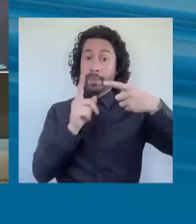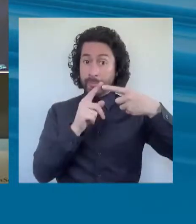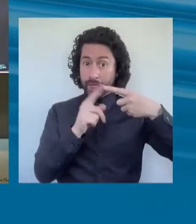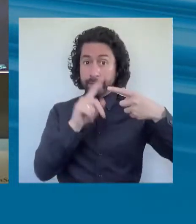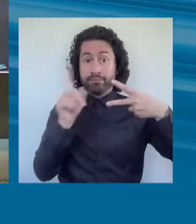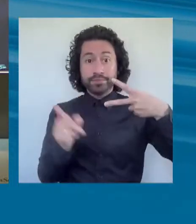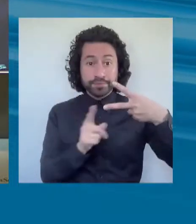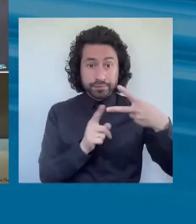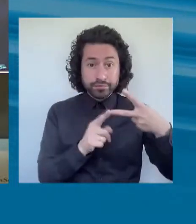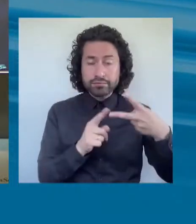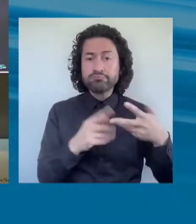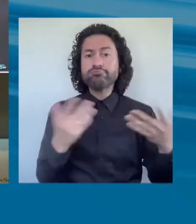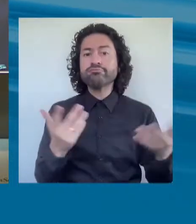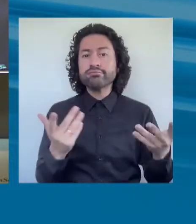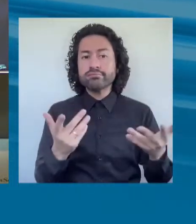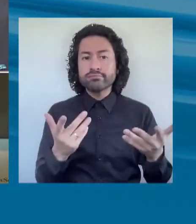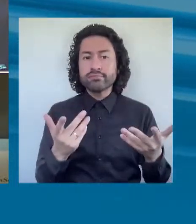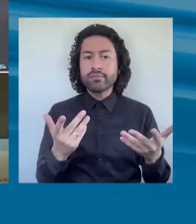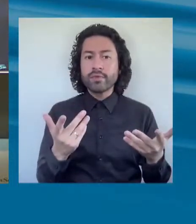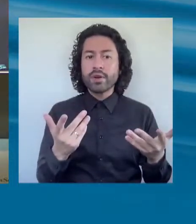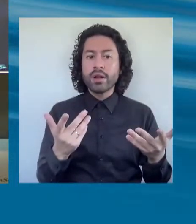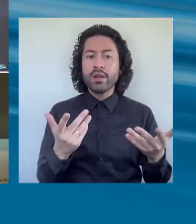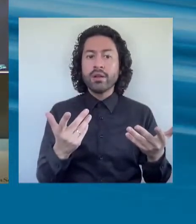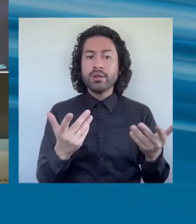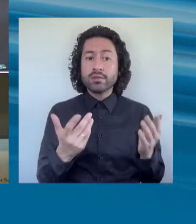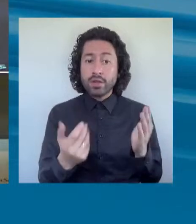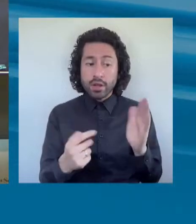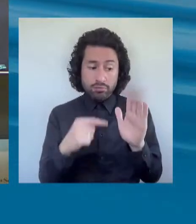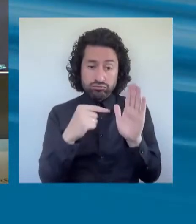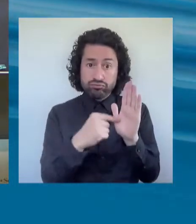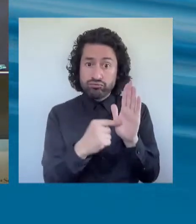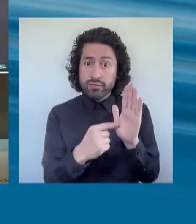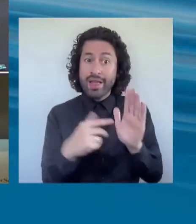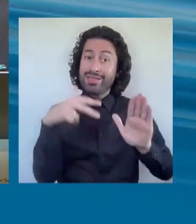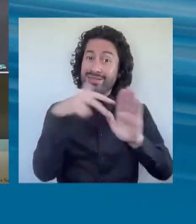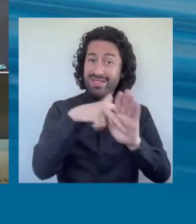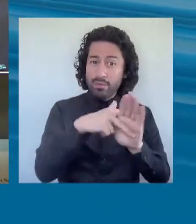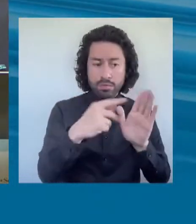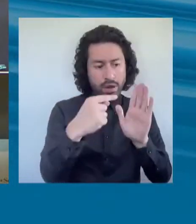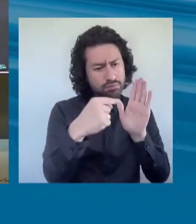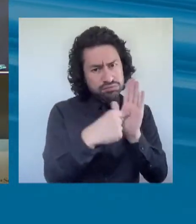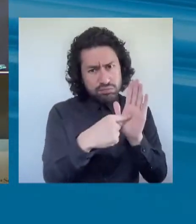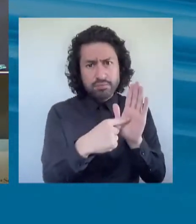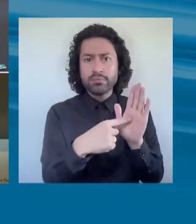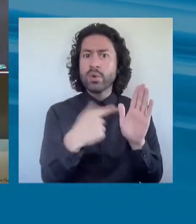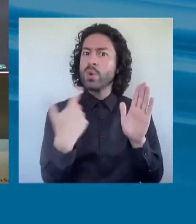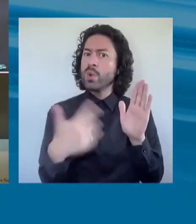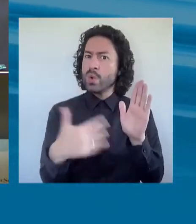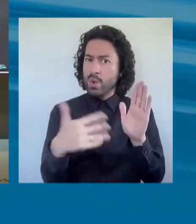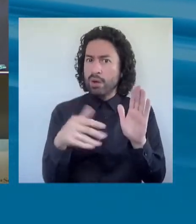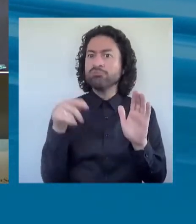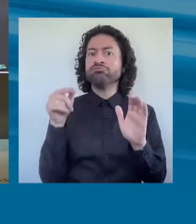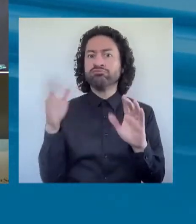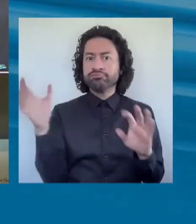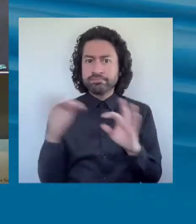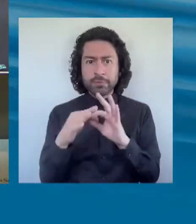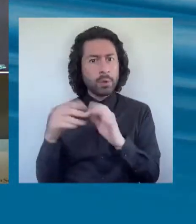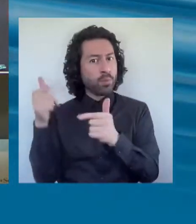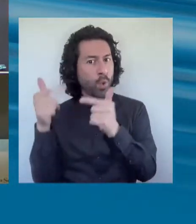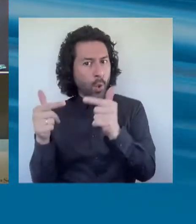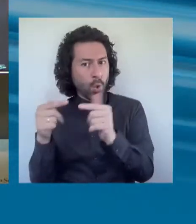I would like to pinpoint that the solution of the traps described requires